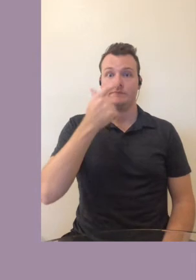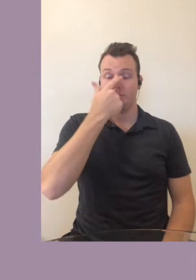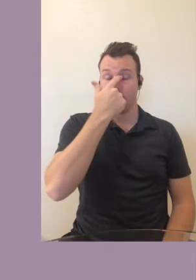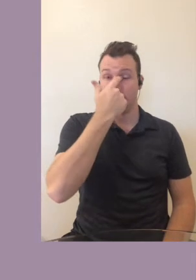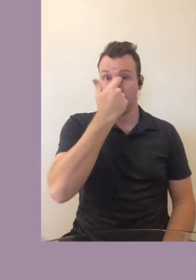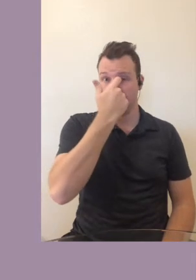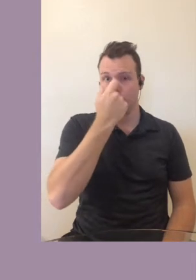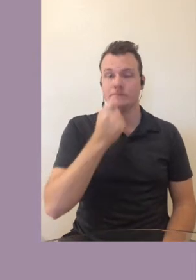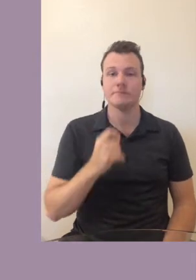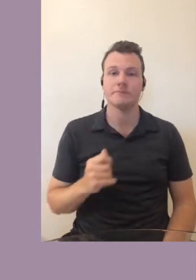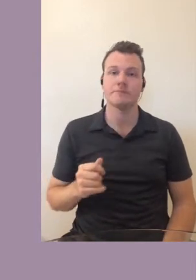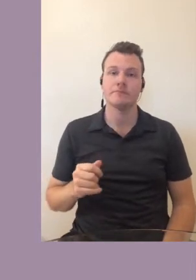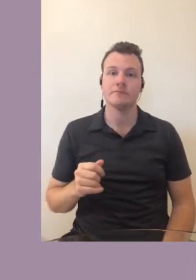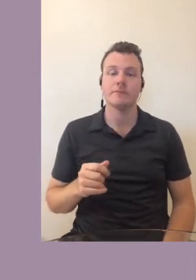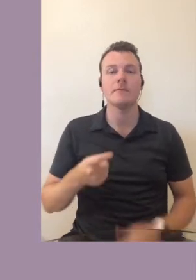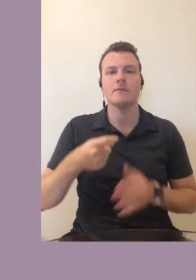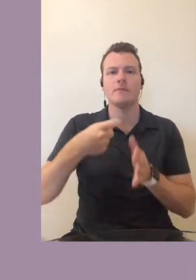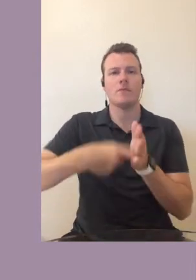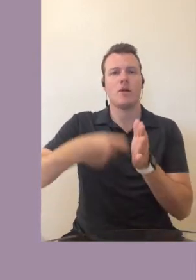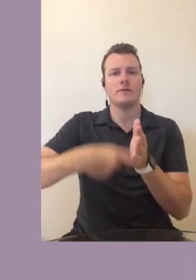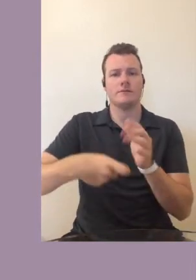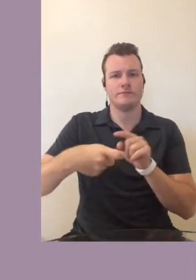Okay, so